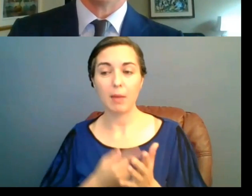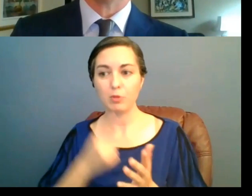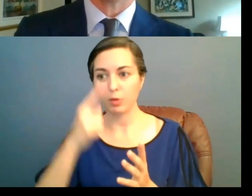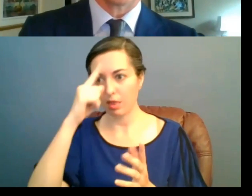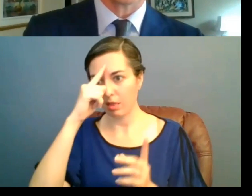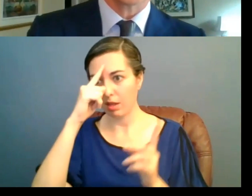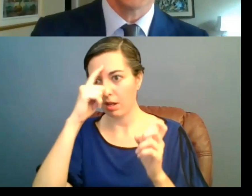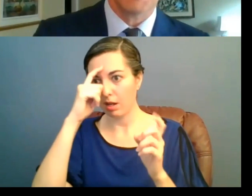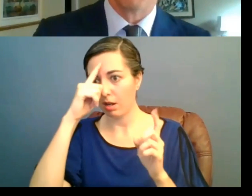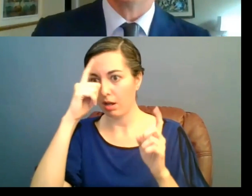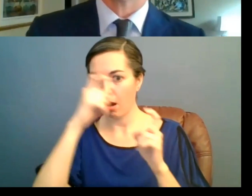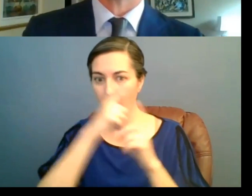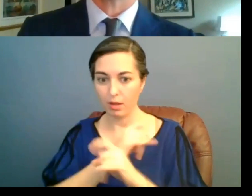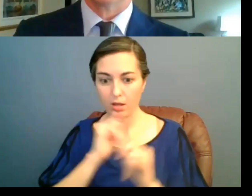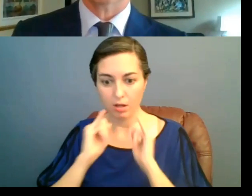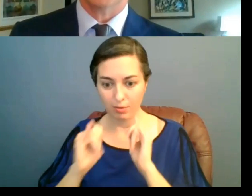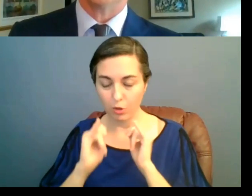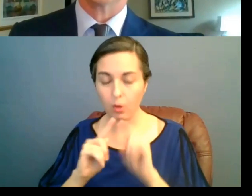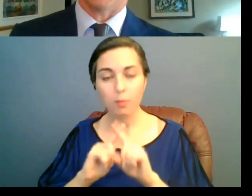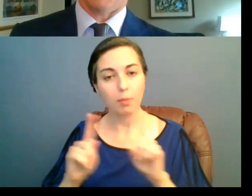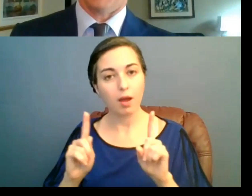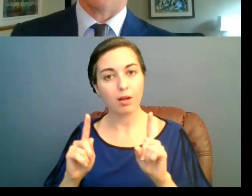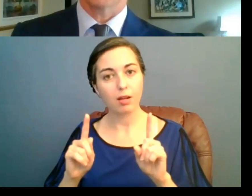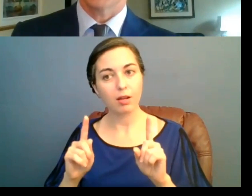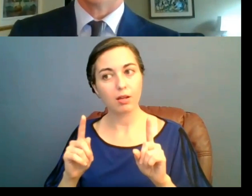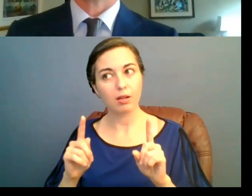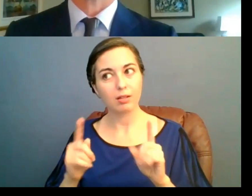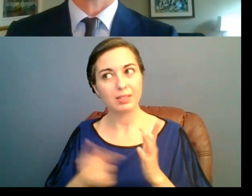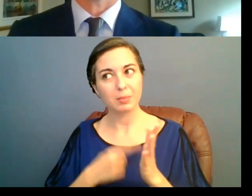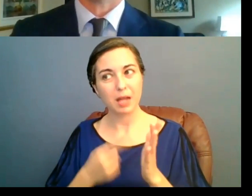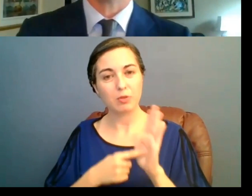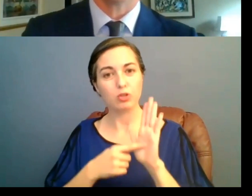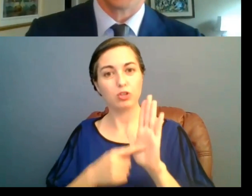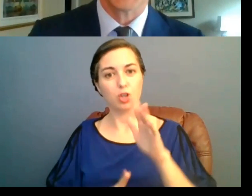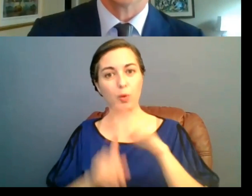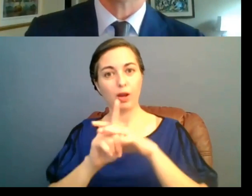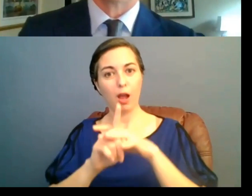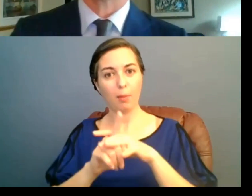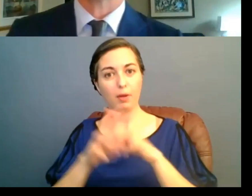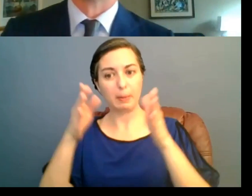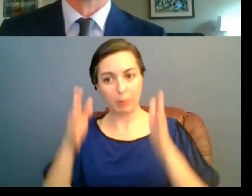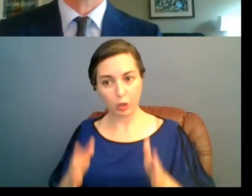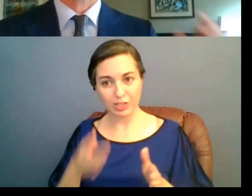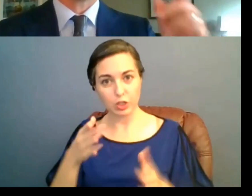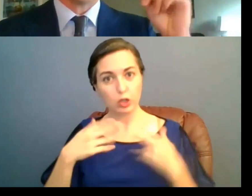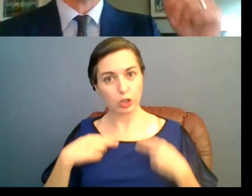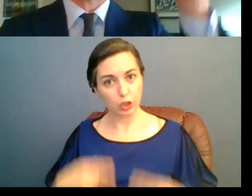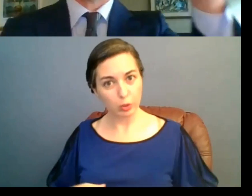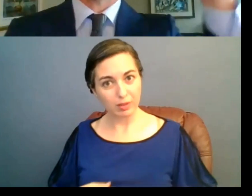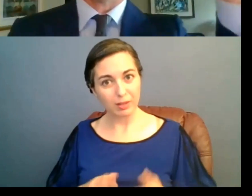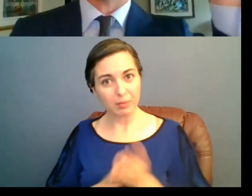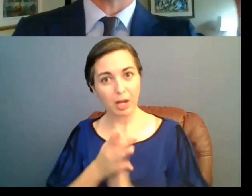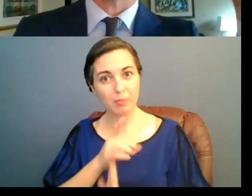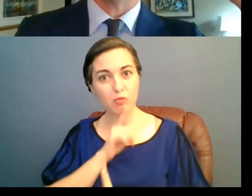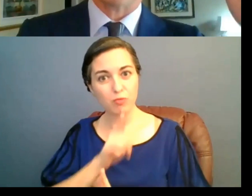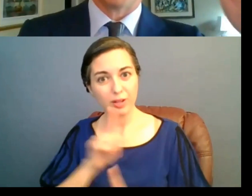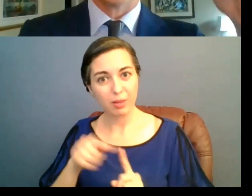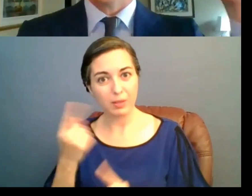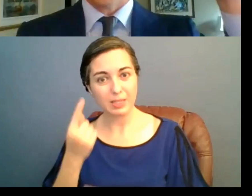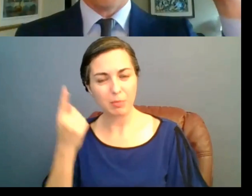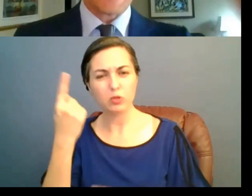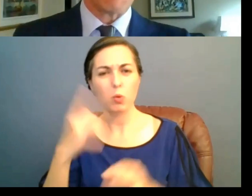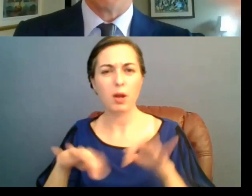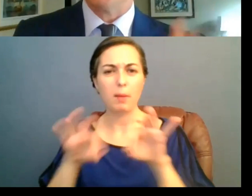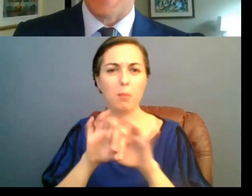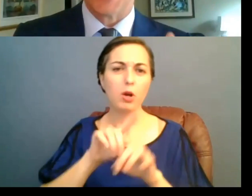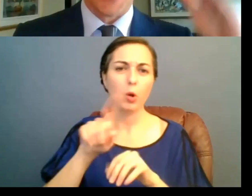really just about being a human being and being real with somebody. Yeah. All right, we have a lot of questions popping in, and there's one that's really bubbling up to the top